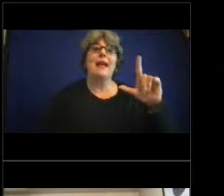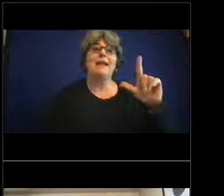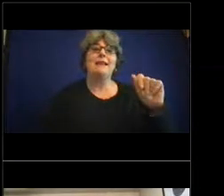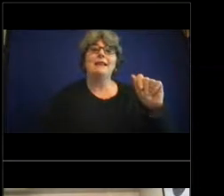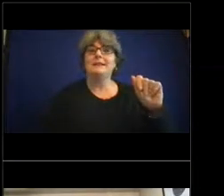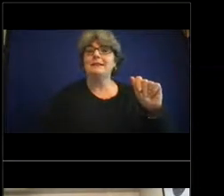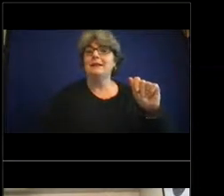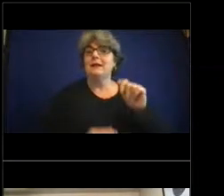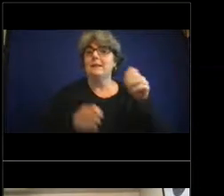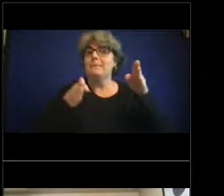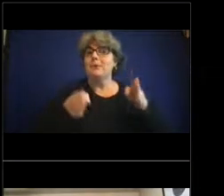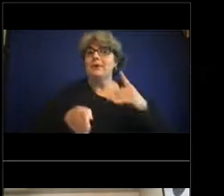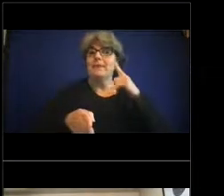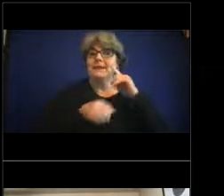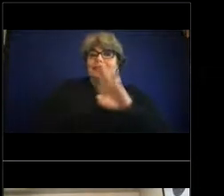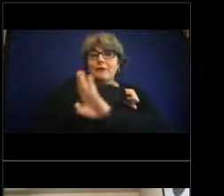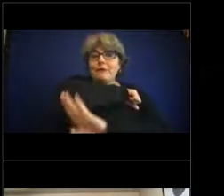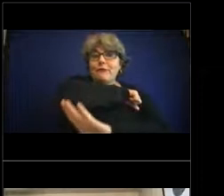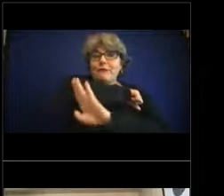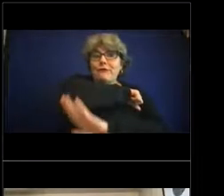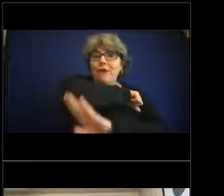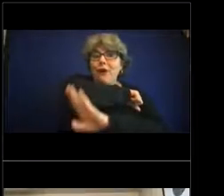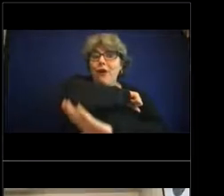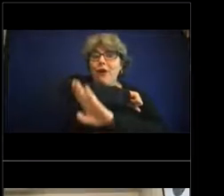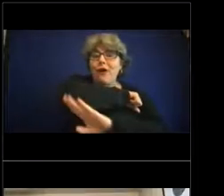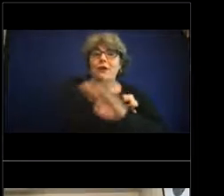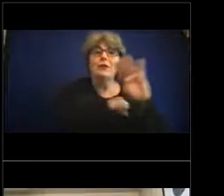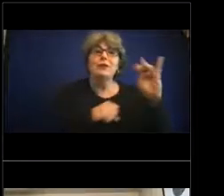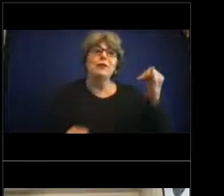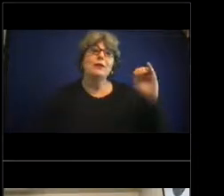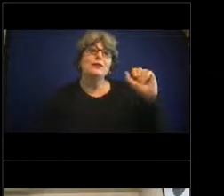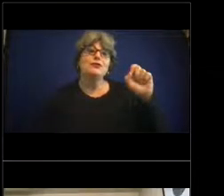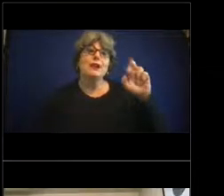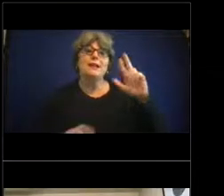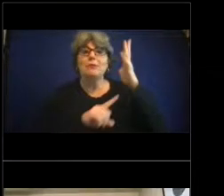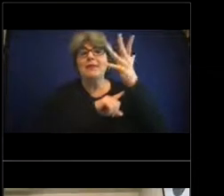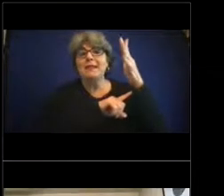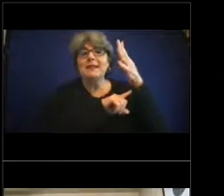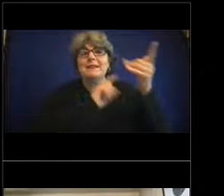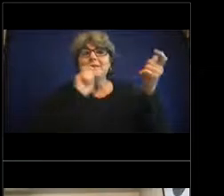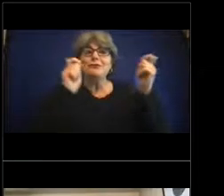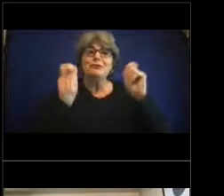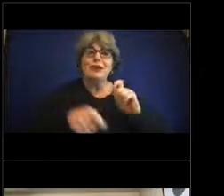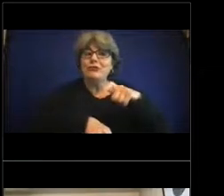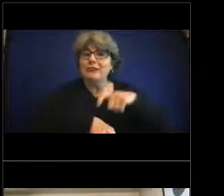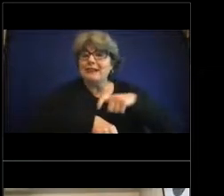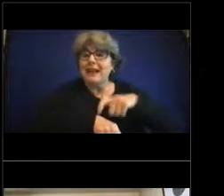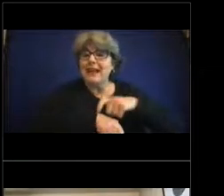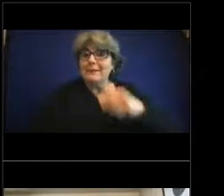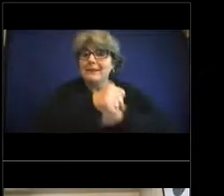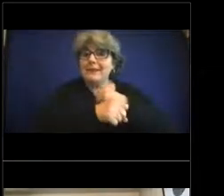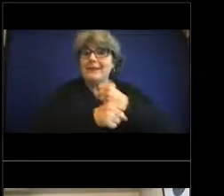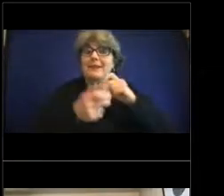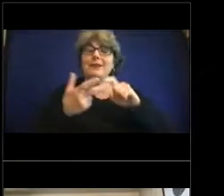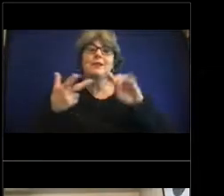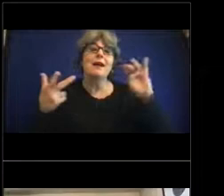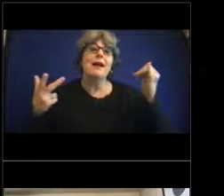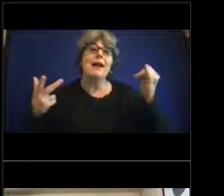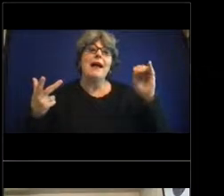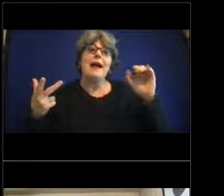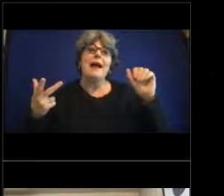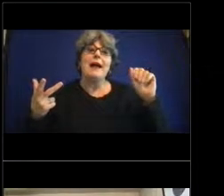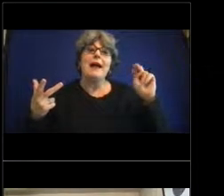thinks that it's fall. Jasper thinks that the leaves are changing seasonally. And Janet also says